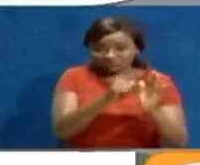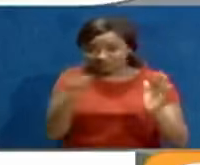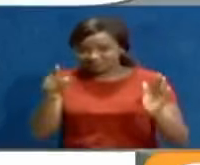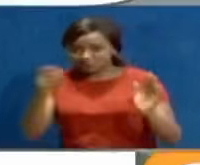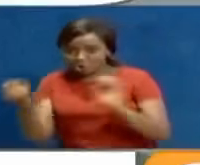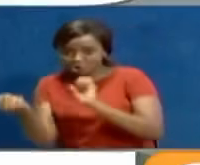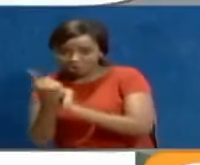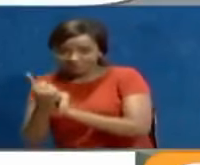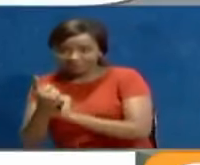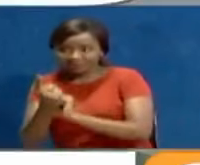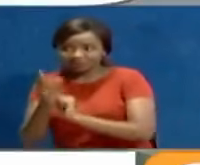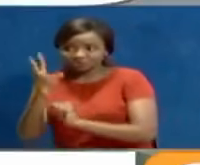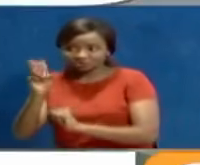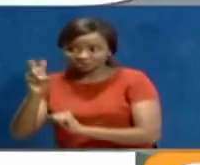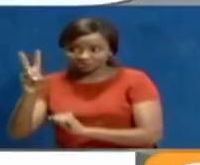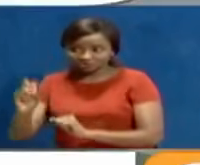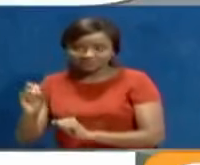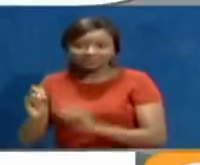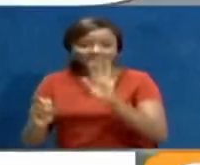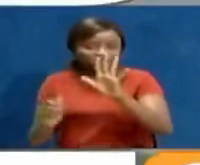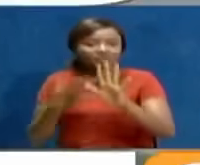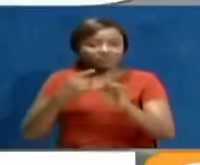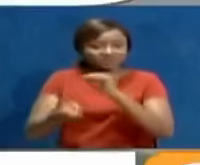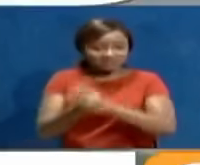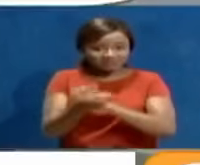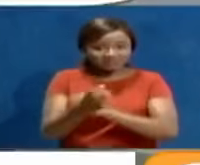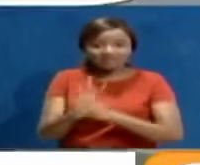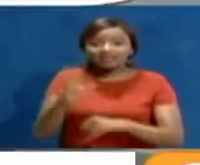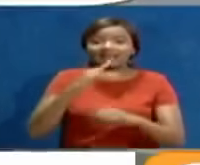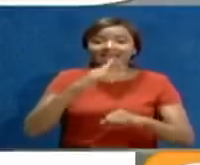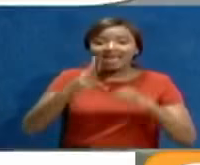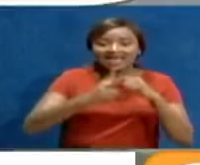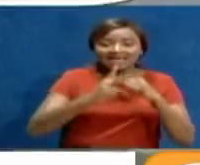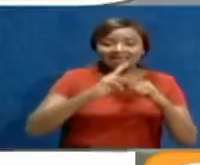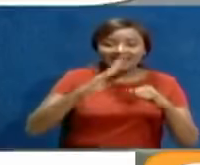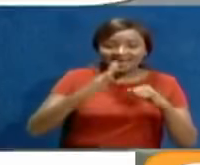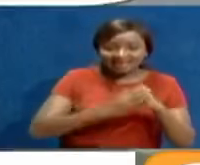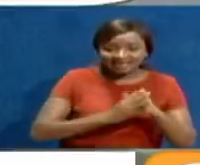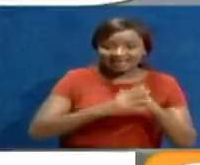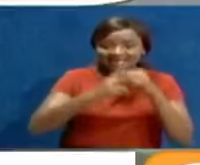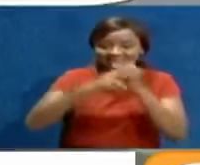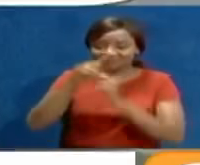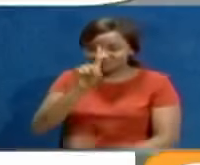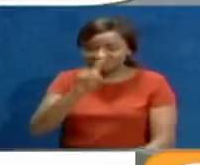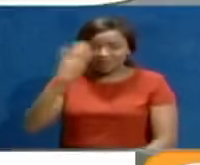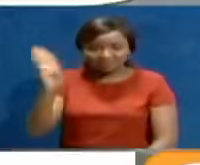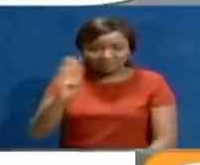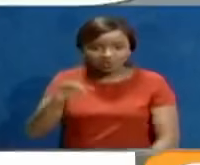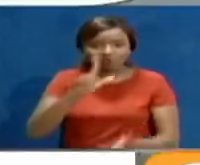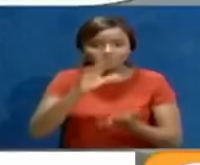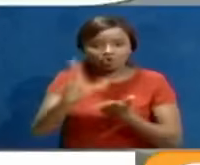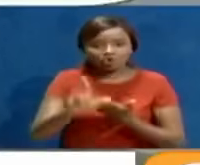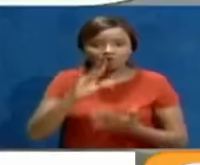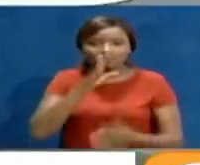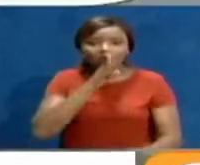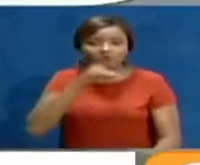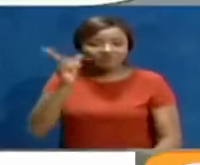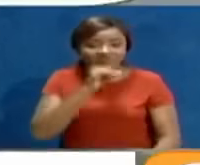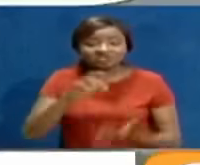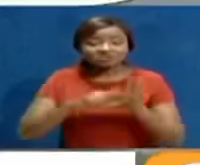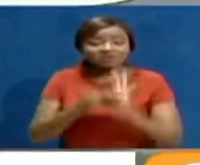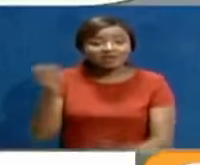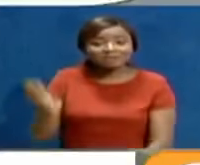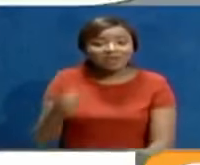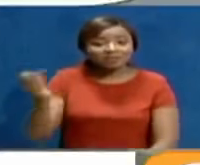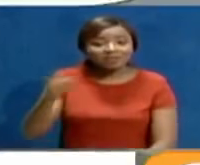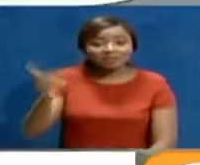November 2020, before we get into March, there's about 971 billion shillings that was borrowed. That means that every month we were